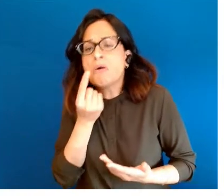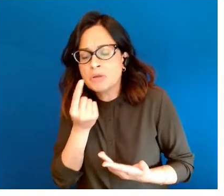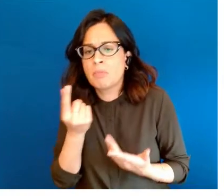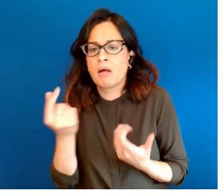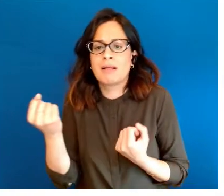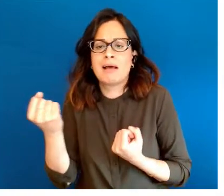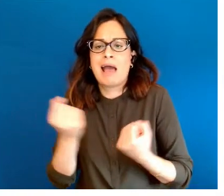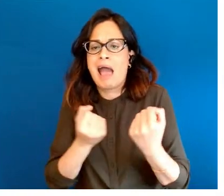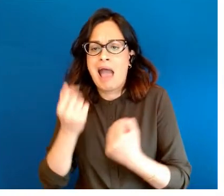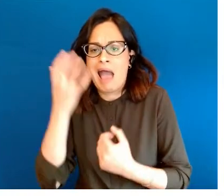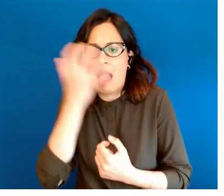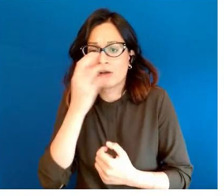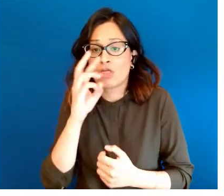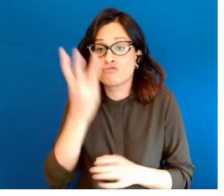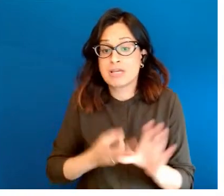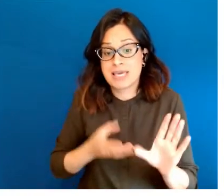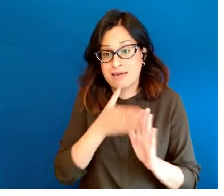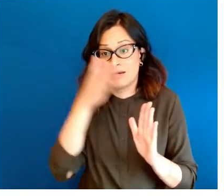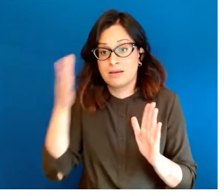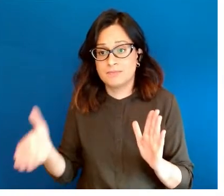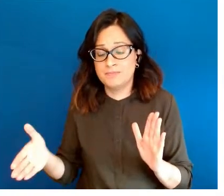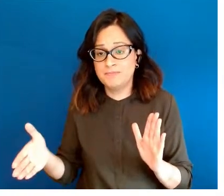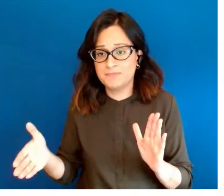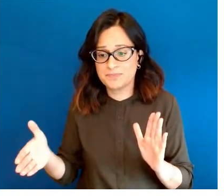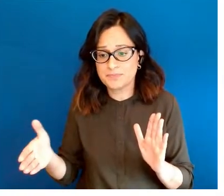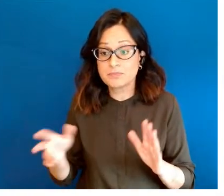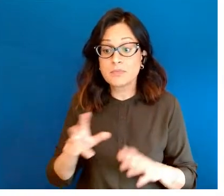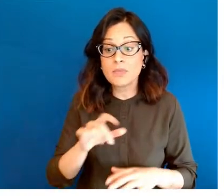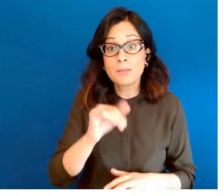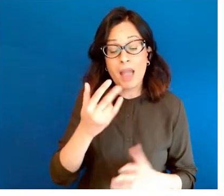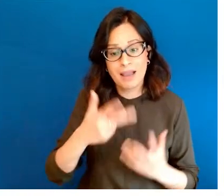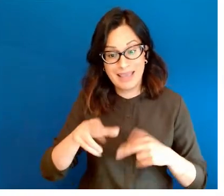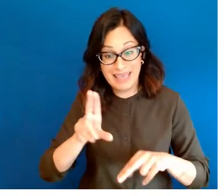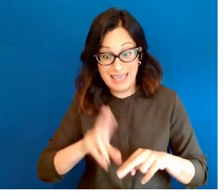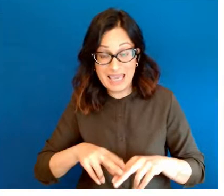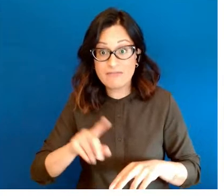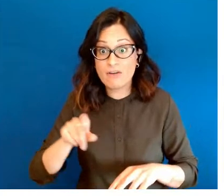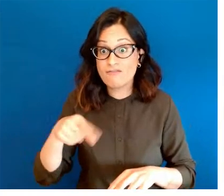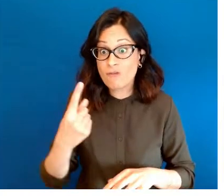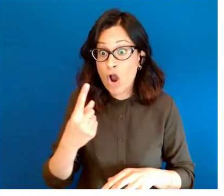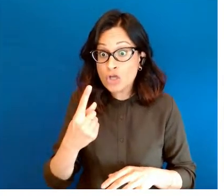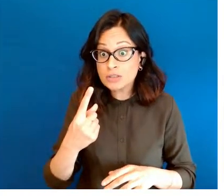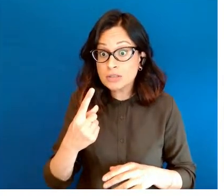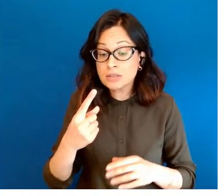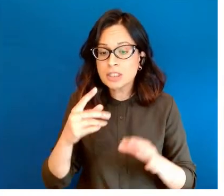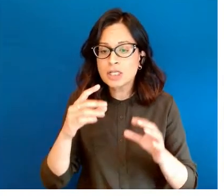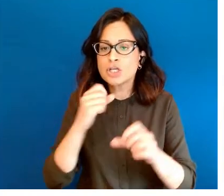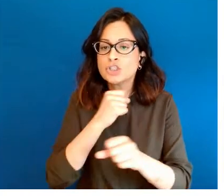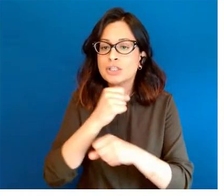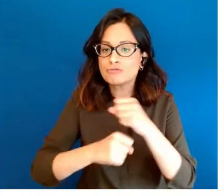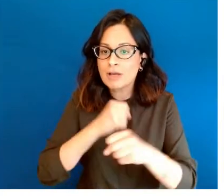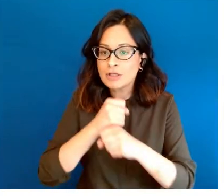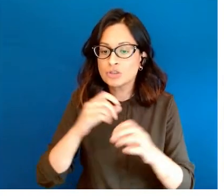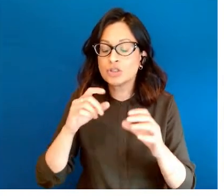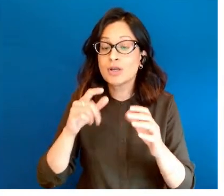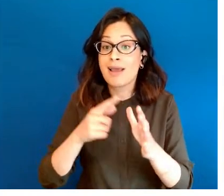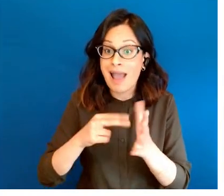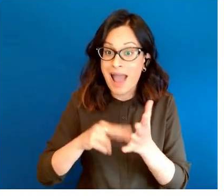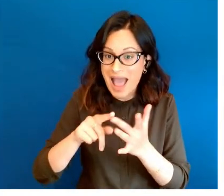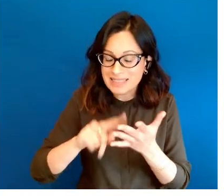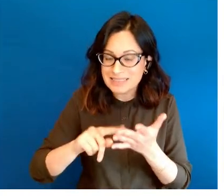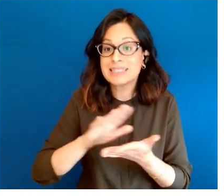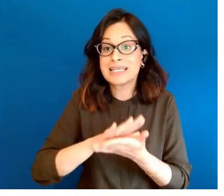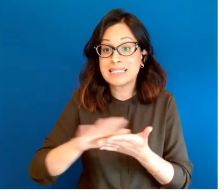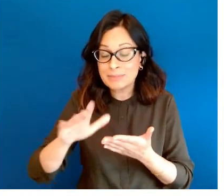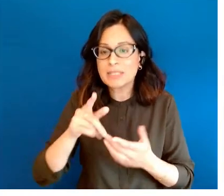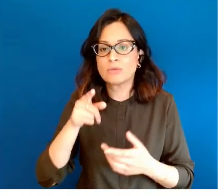next 3-year period. But if you were taking a first-generation antihistamine, you were more than 3 times more likely